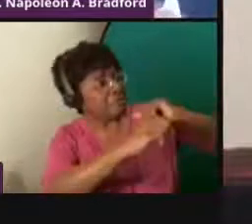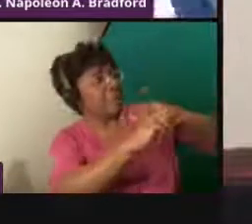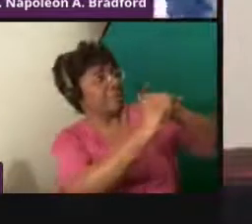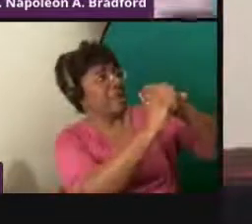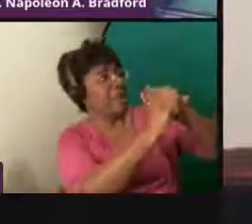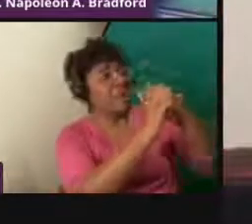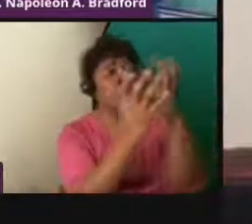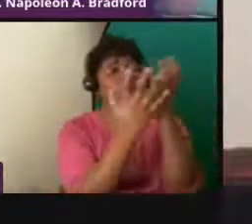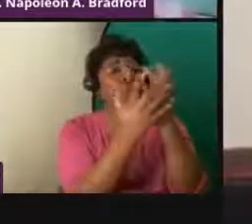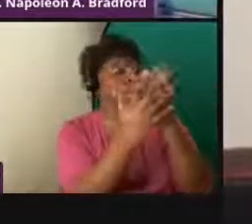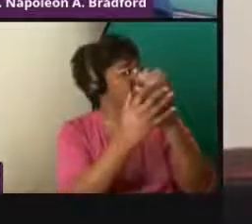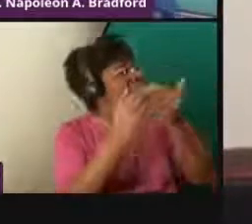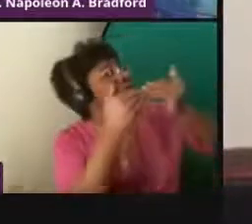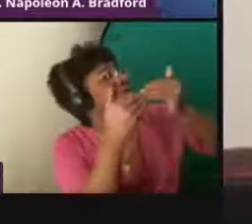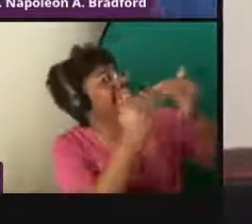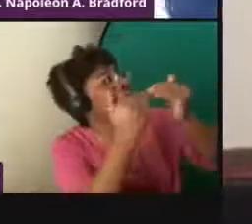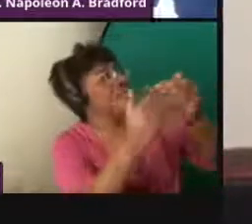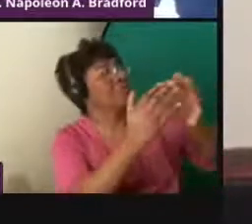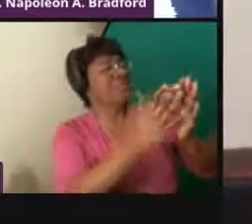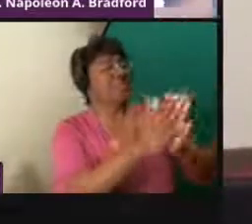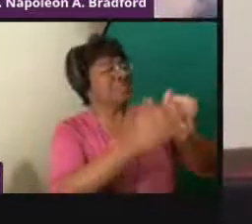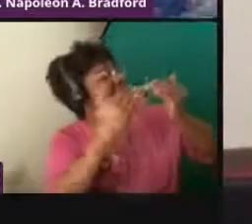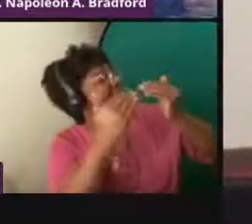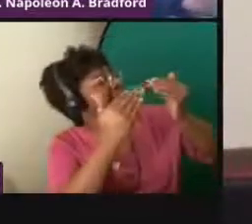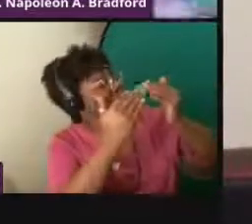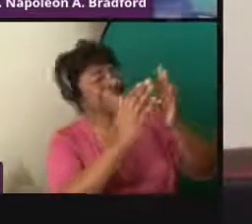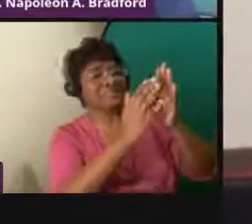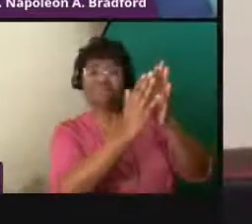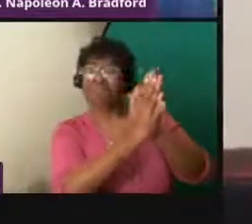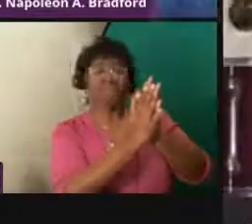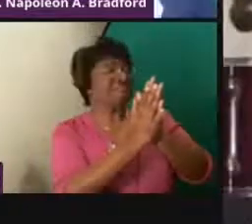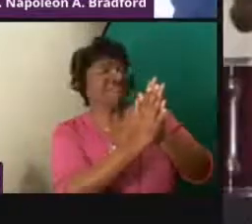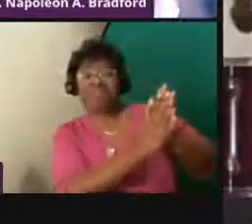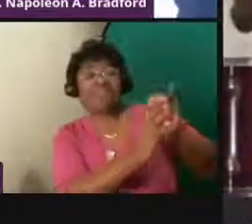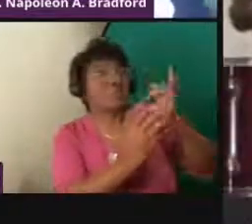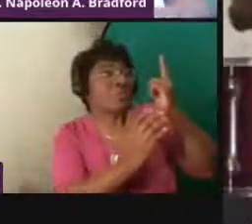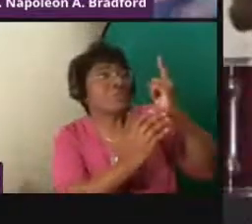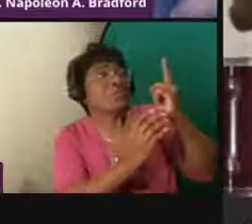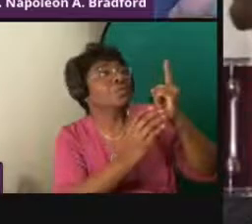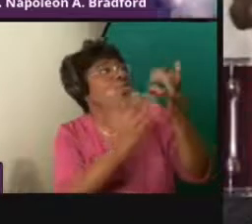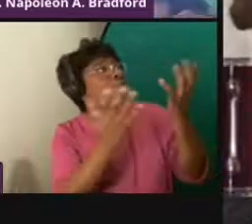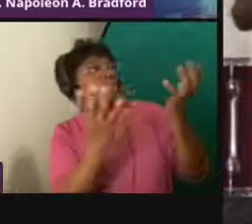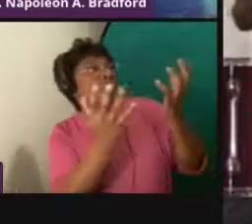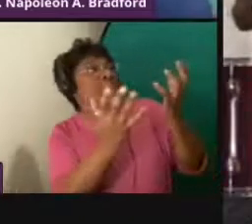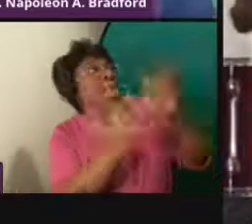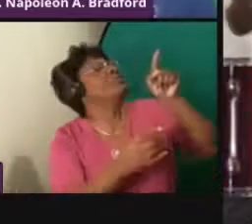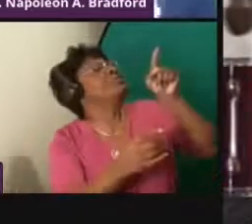protected, and we say thank you for being the people of